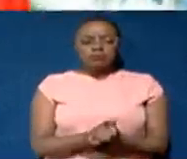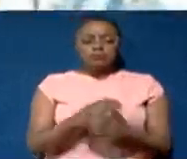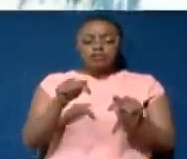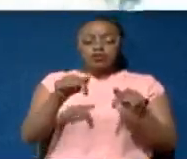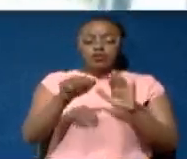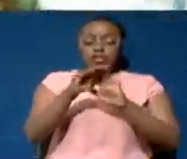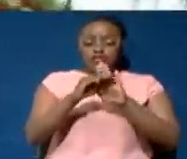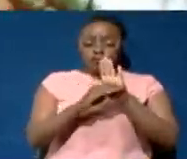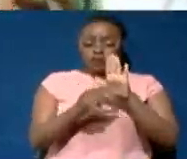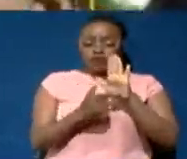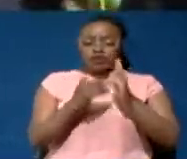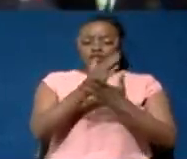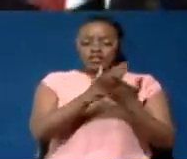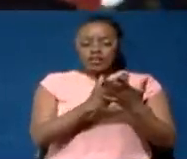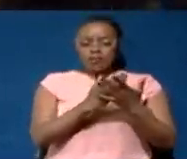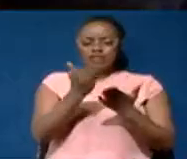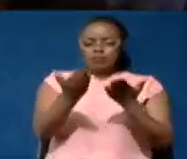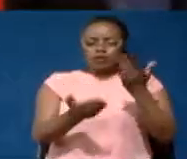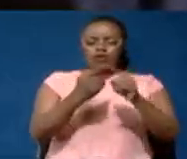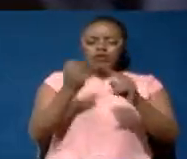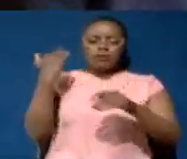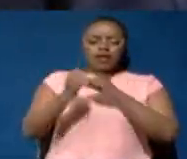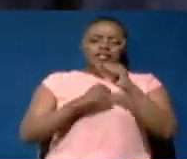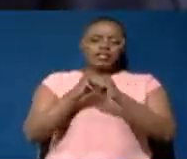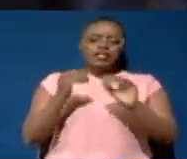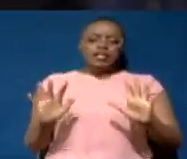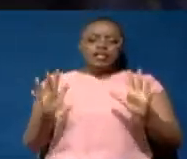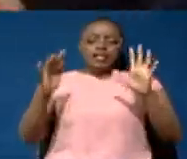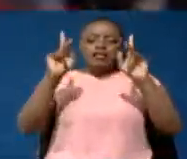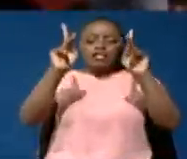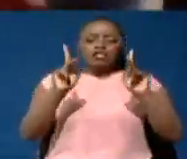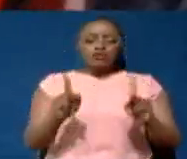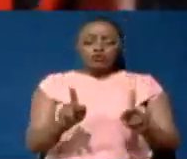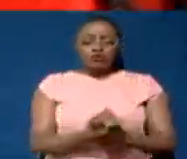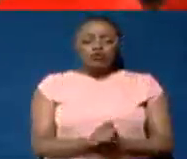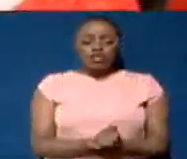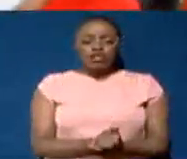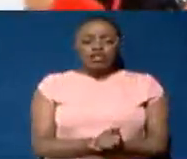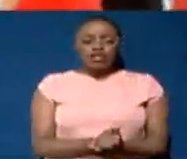Today's program had some stark comparisons from last year's celebrations in Kisumu.